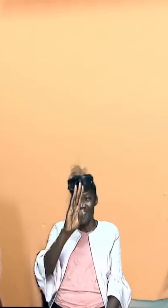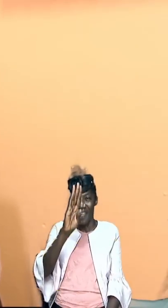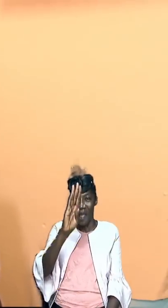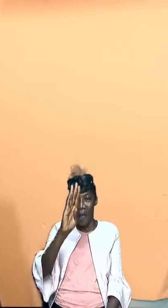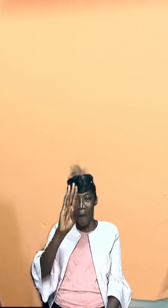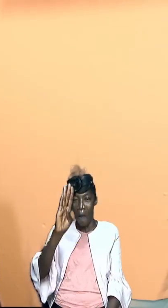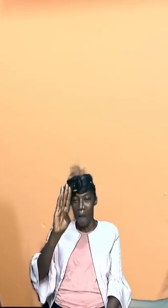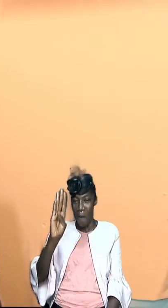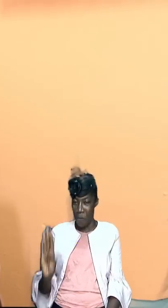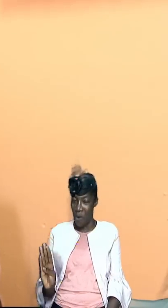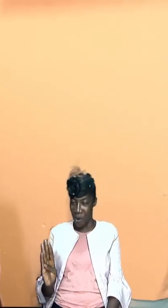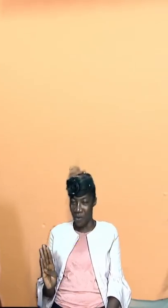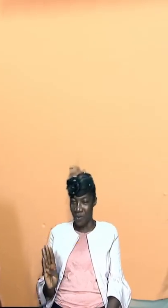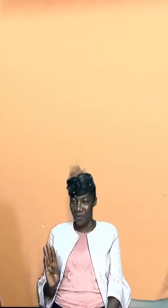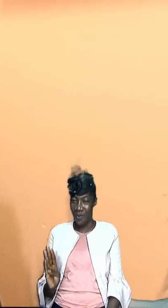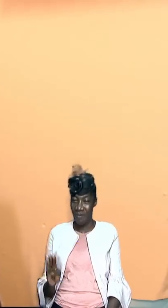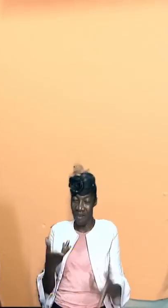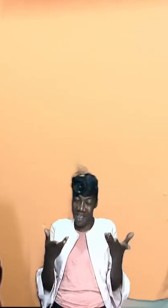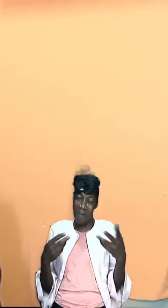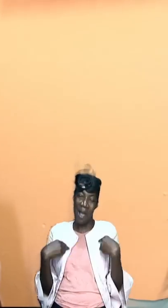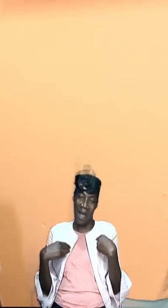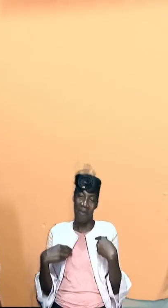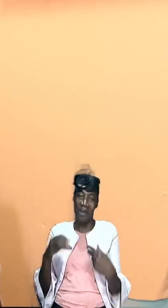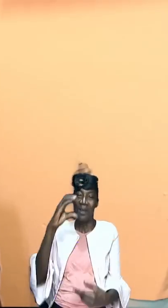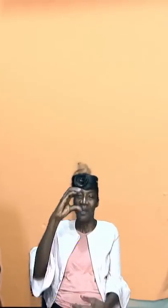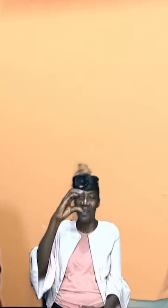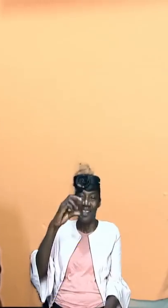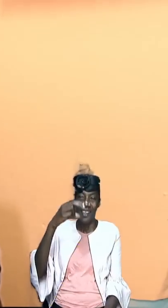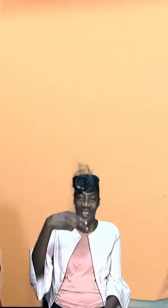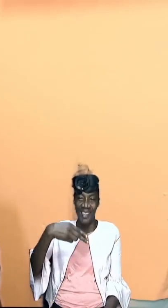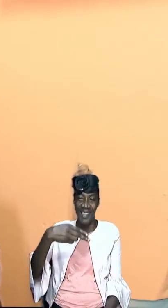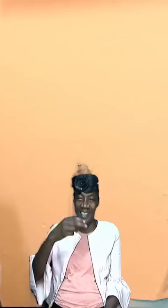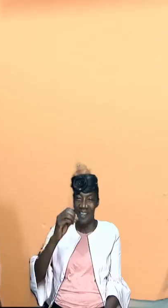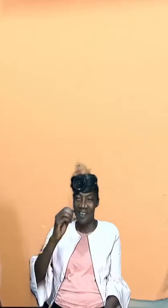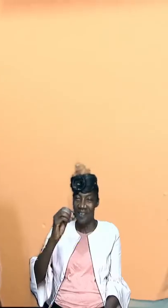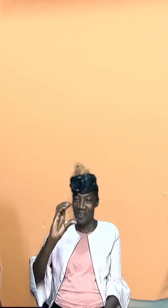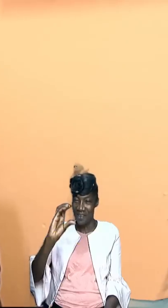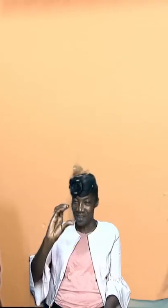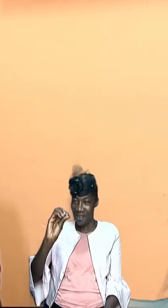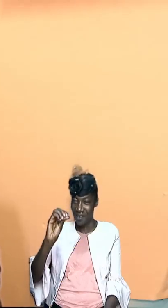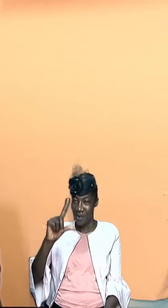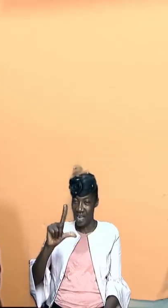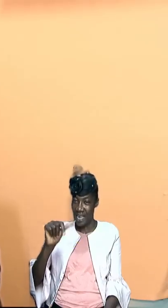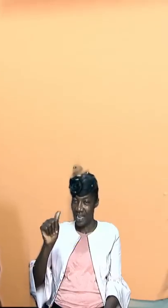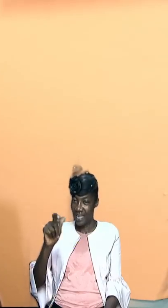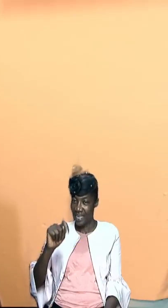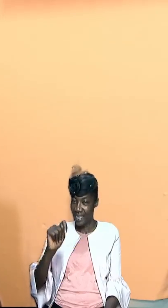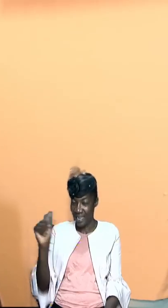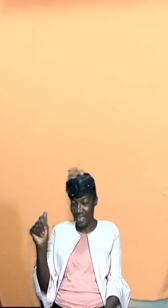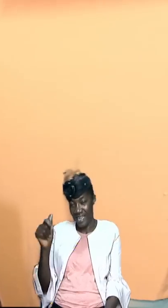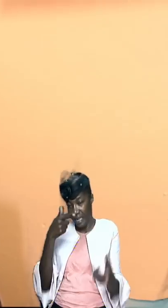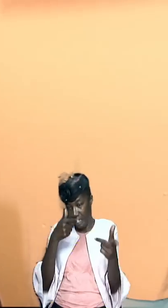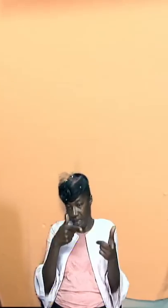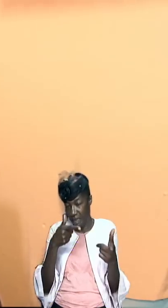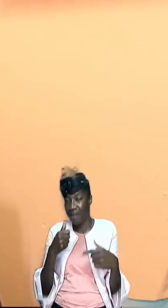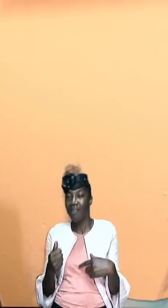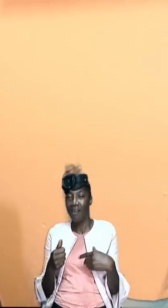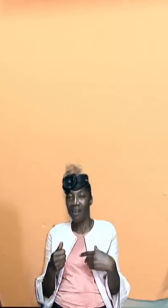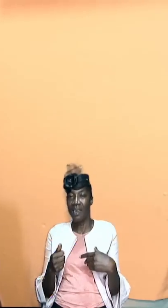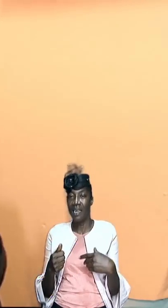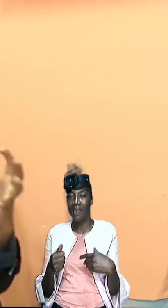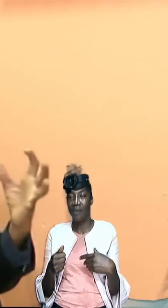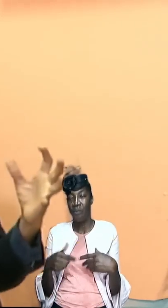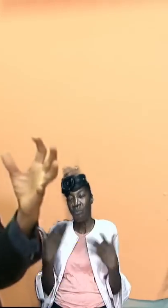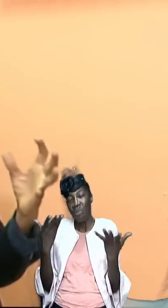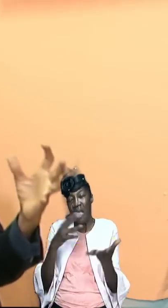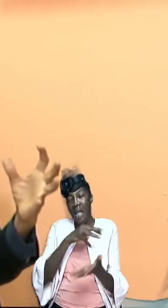is, I don't remember the name, midnight chocolate or deep chocolate or something like that. Is really a shade of brown. It looks very dark though, you know. You